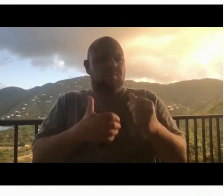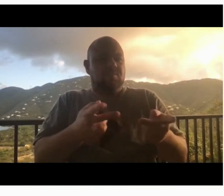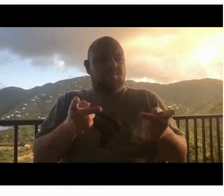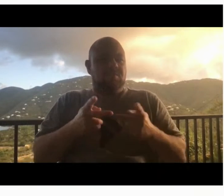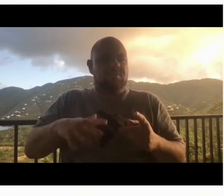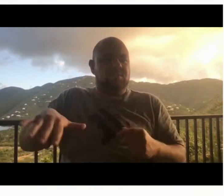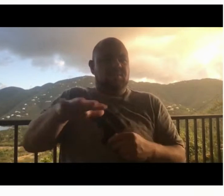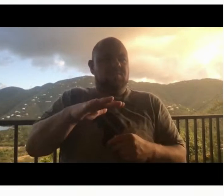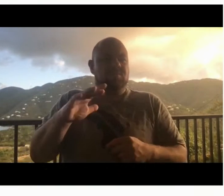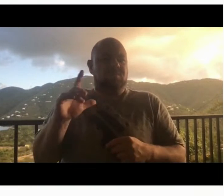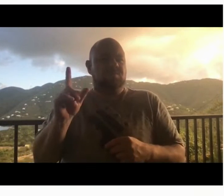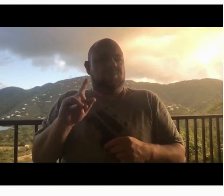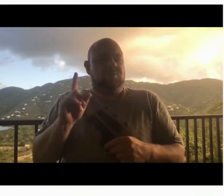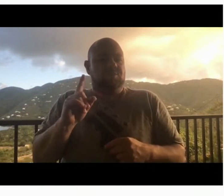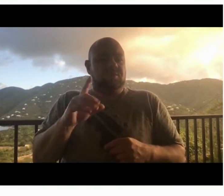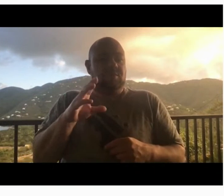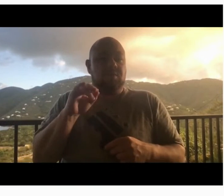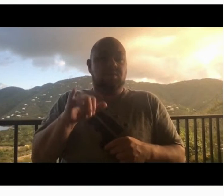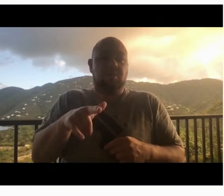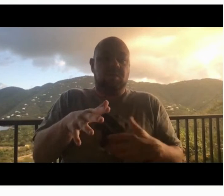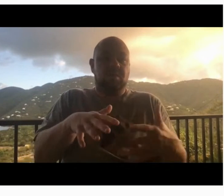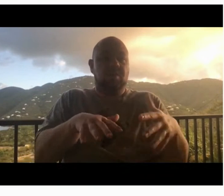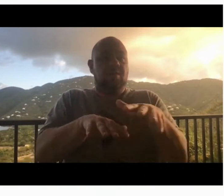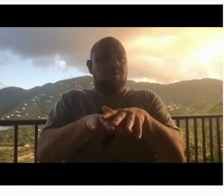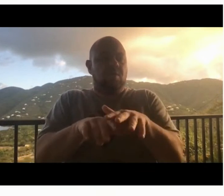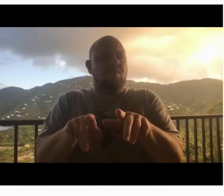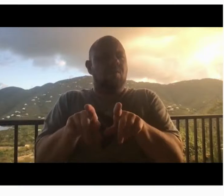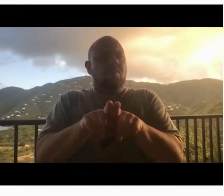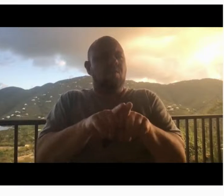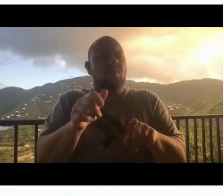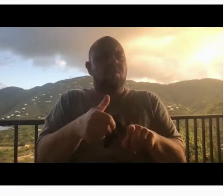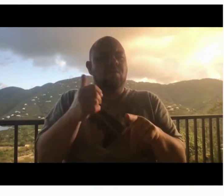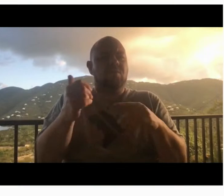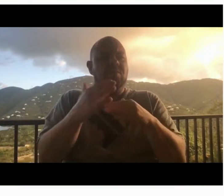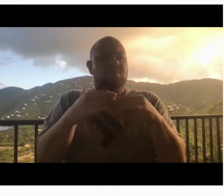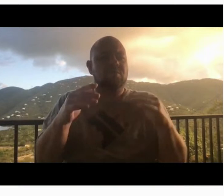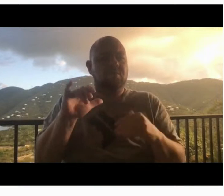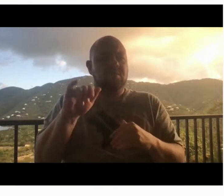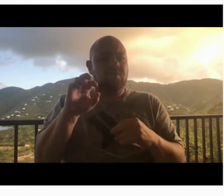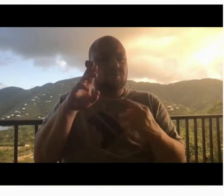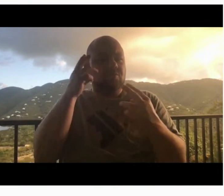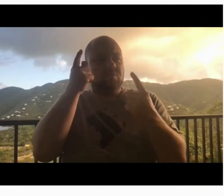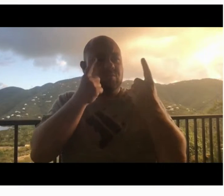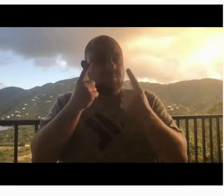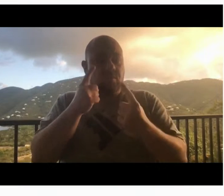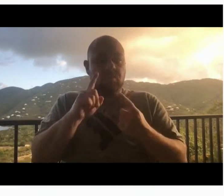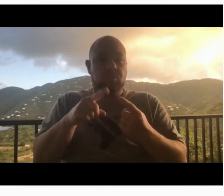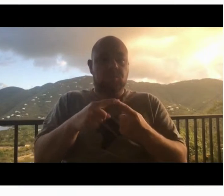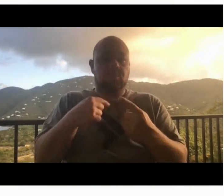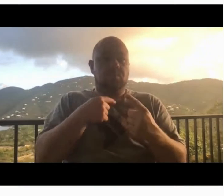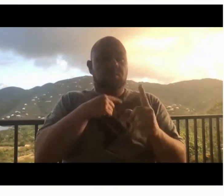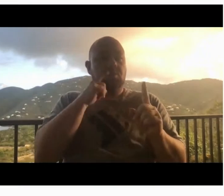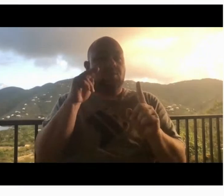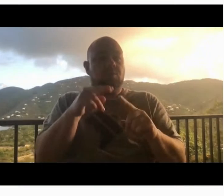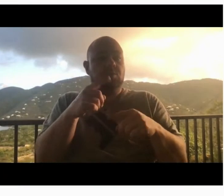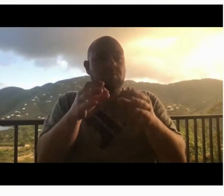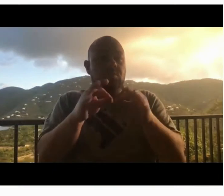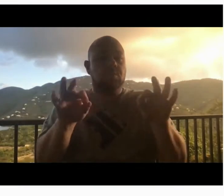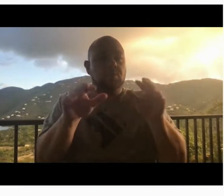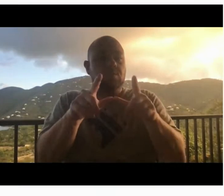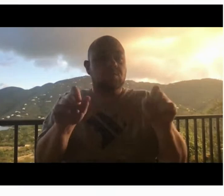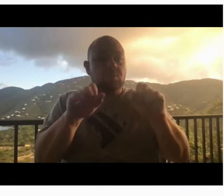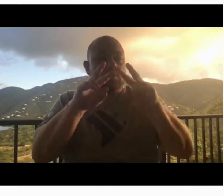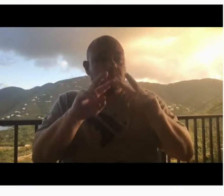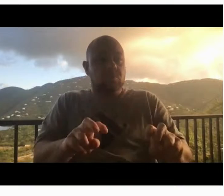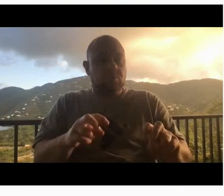our place in the world? Where are we? Right? So that brings in another layer of thinking. When we look at